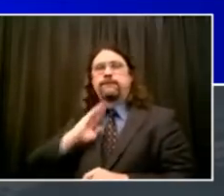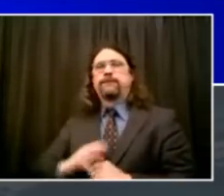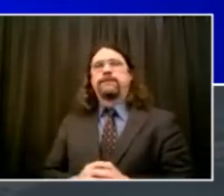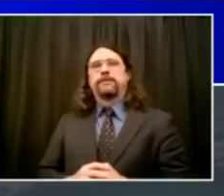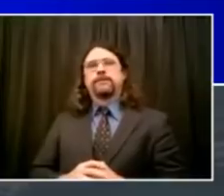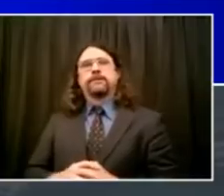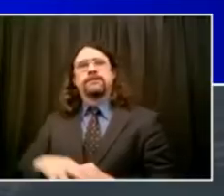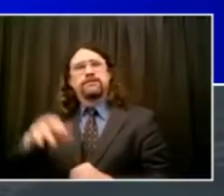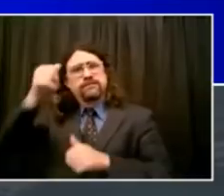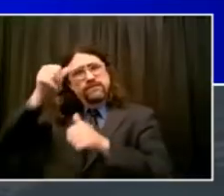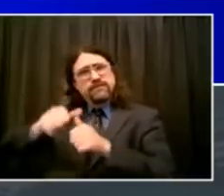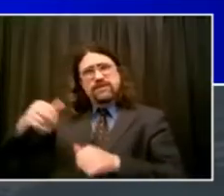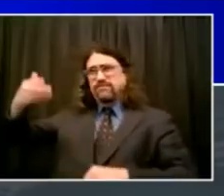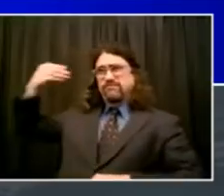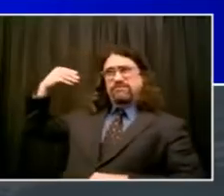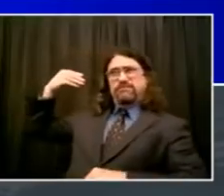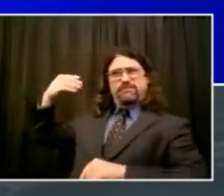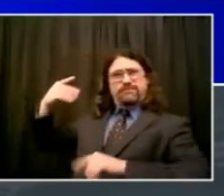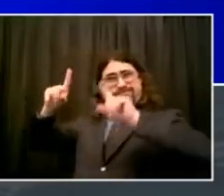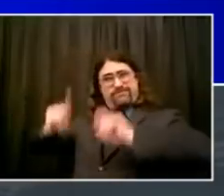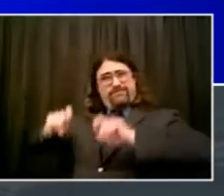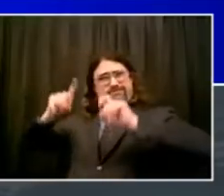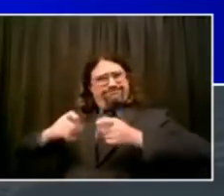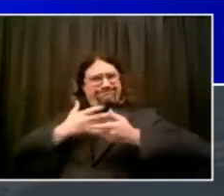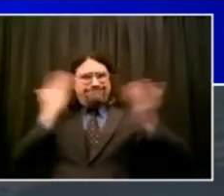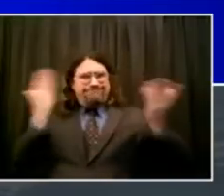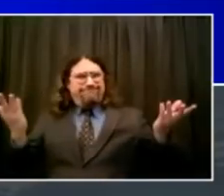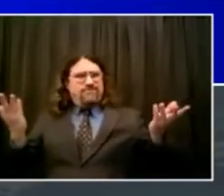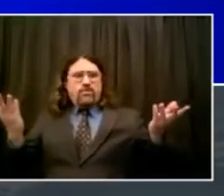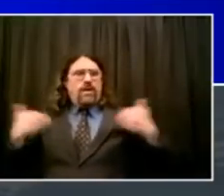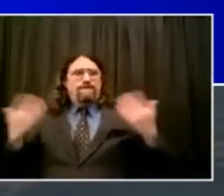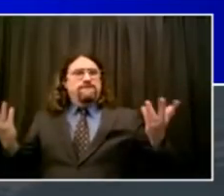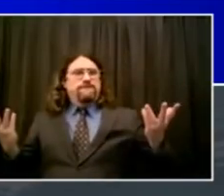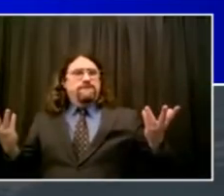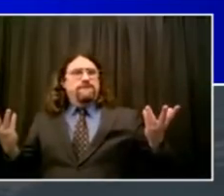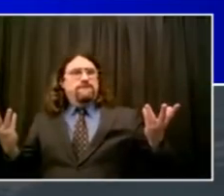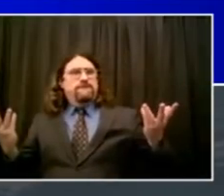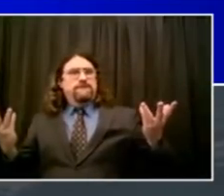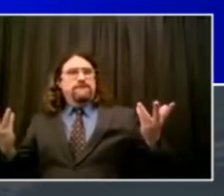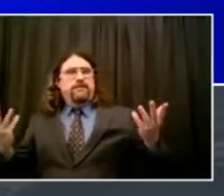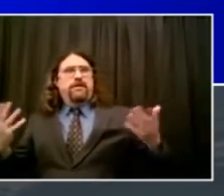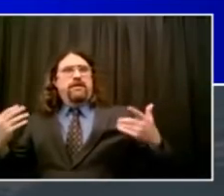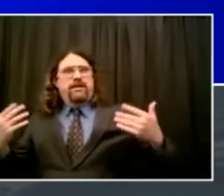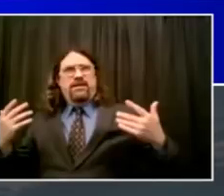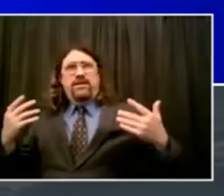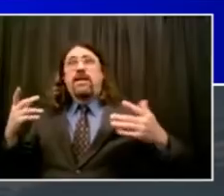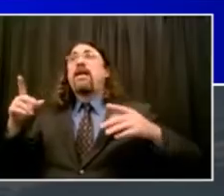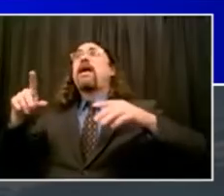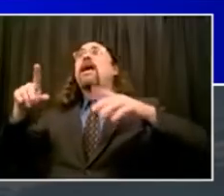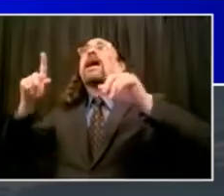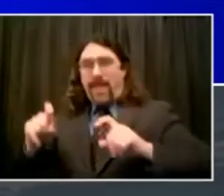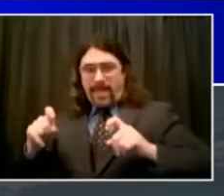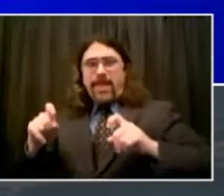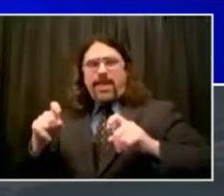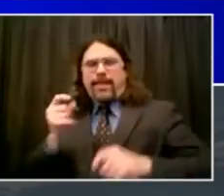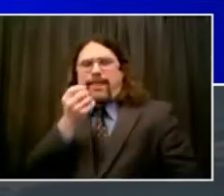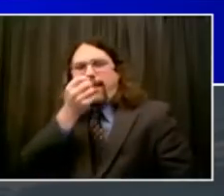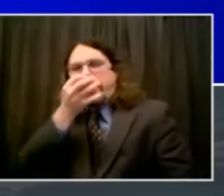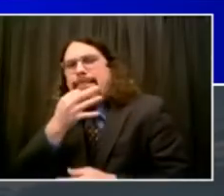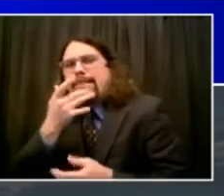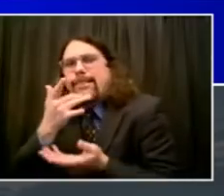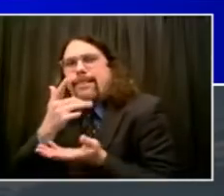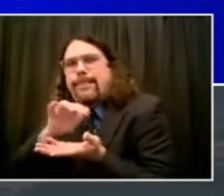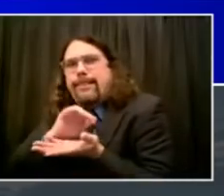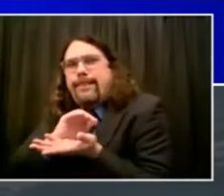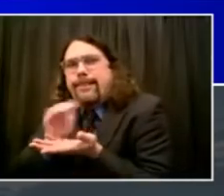save lives in hospitals, had to go to protect the healthcare workers and first responders, who are the people saving our lives. We're now